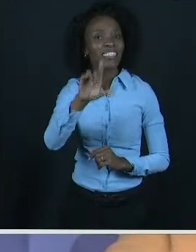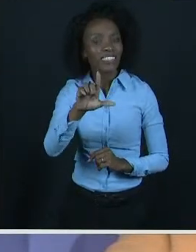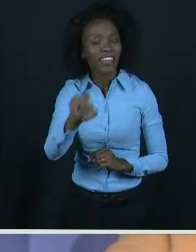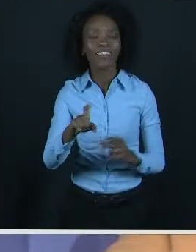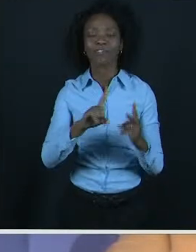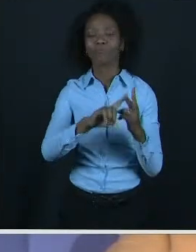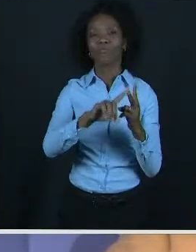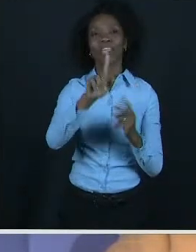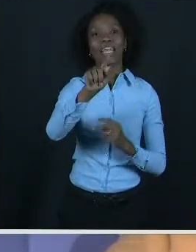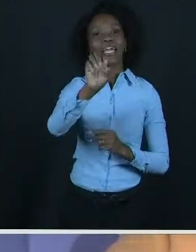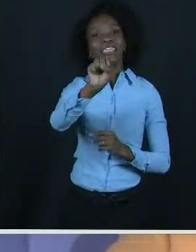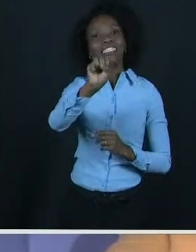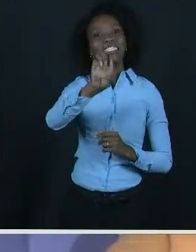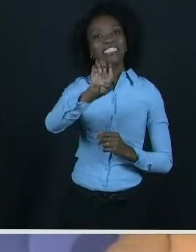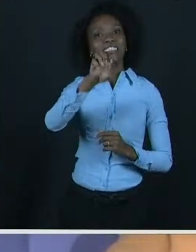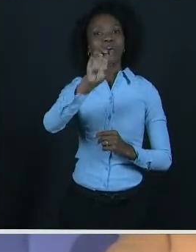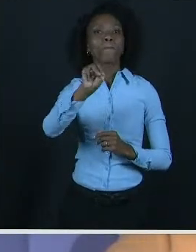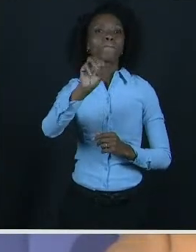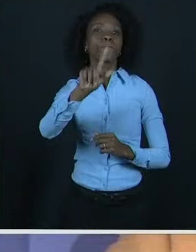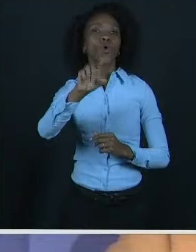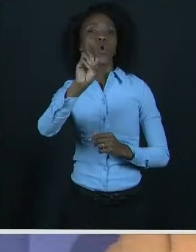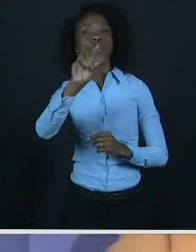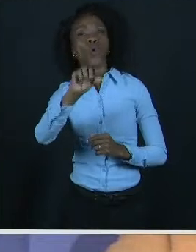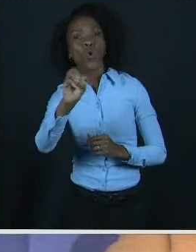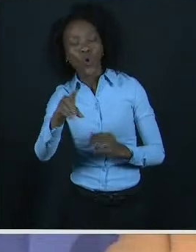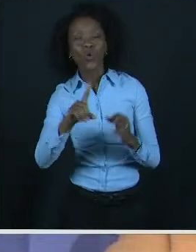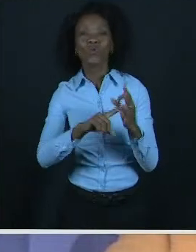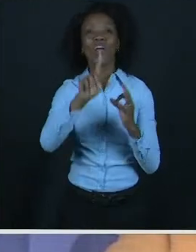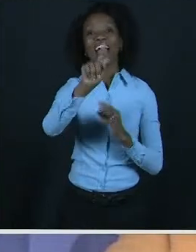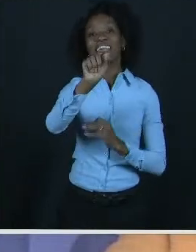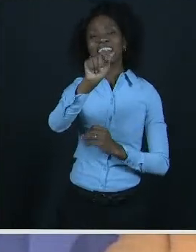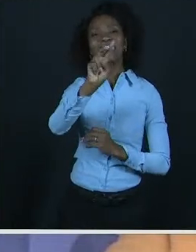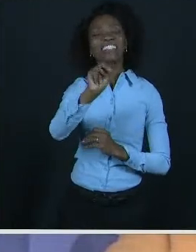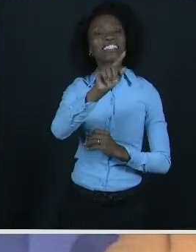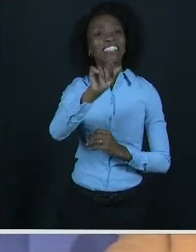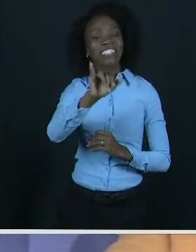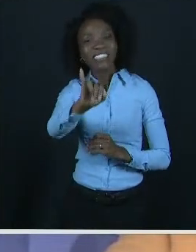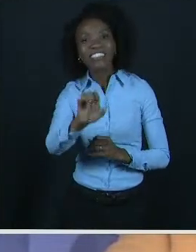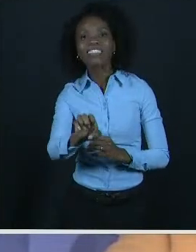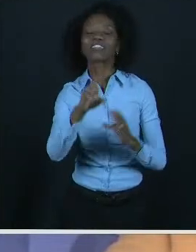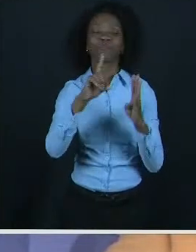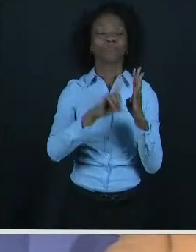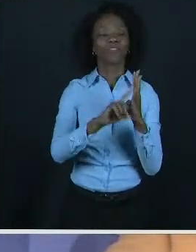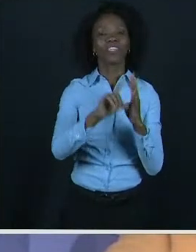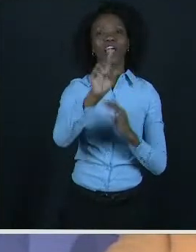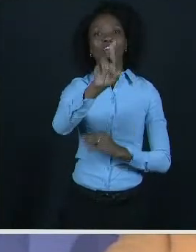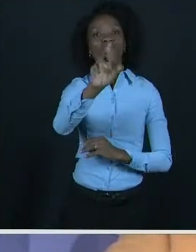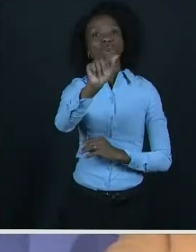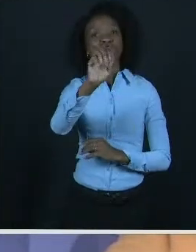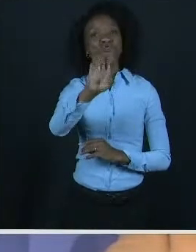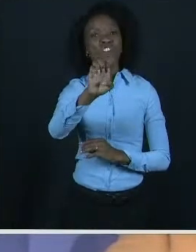Tsimologo Luchabeng, Tanzi van Wyk, and Reagan Khanzi